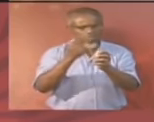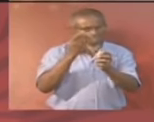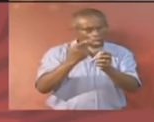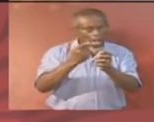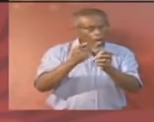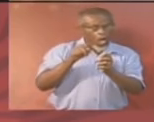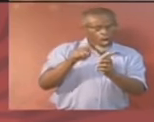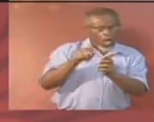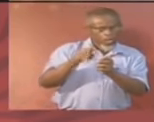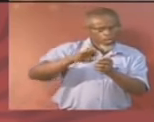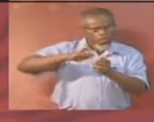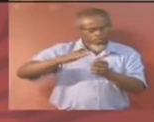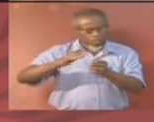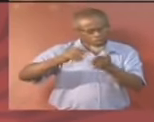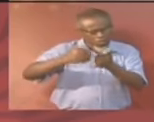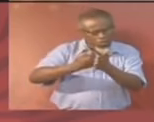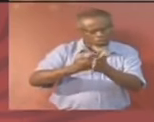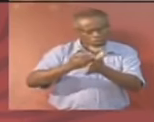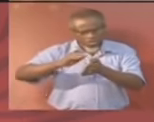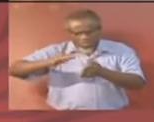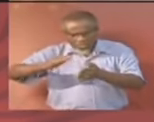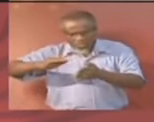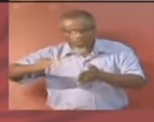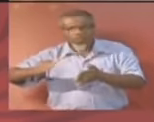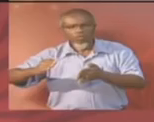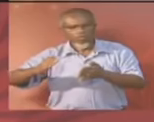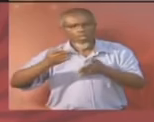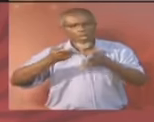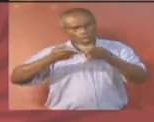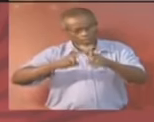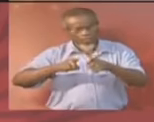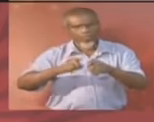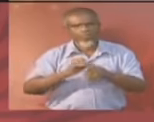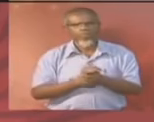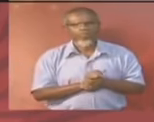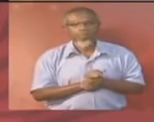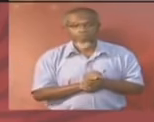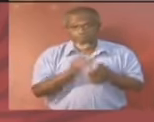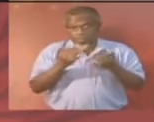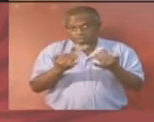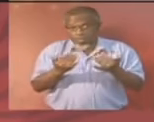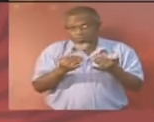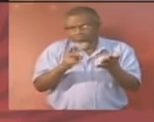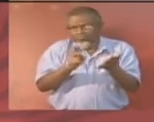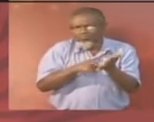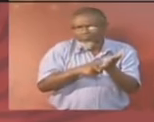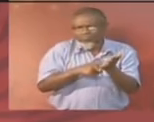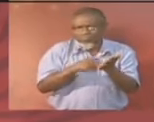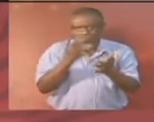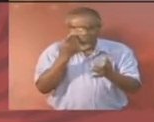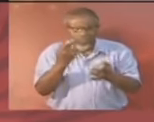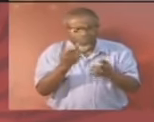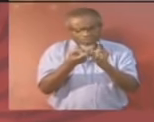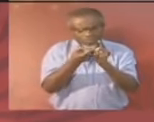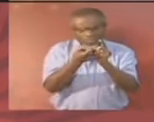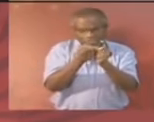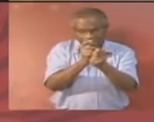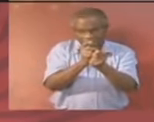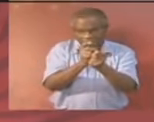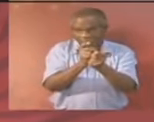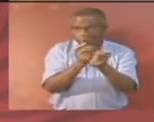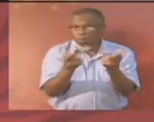you can distinguish from each other on the basis of those mutations. Now, sometimes those variants are referred to